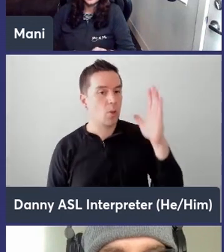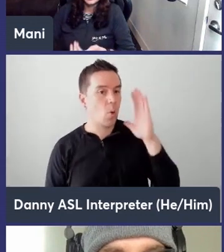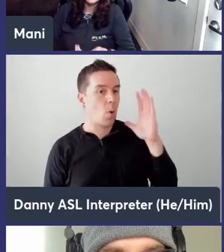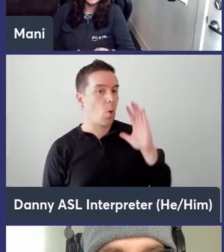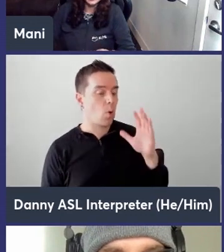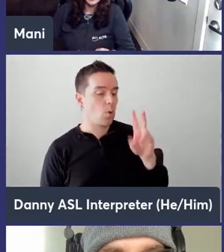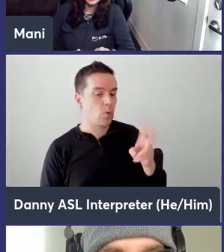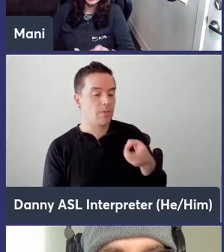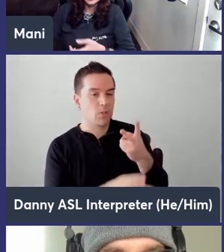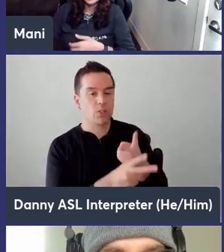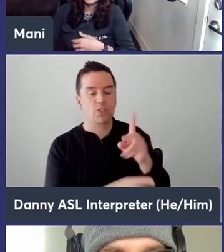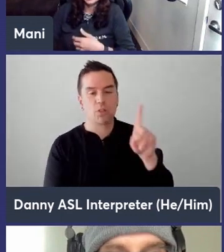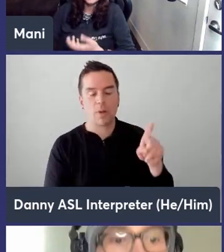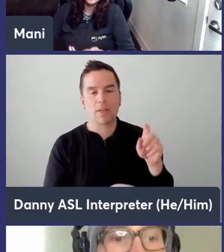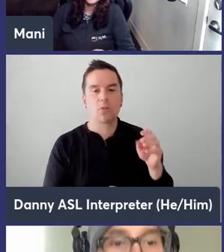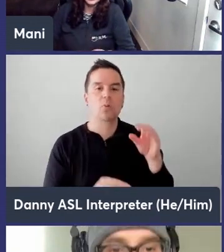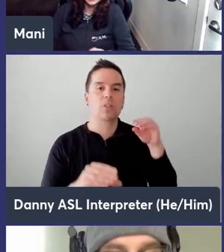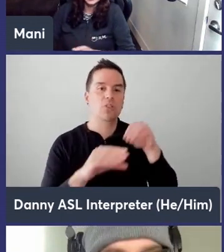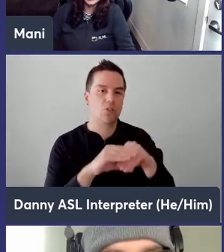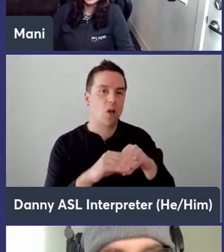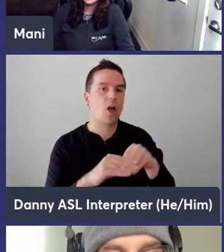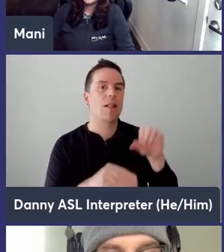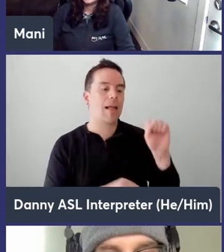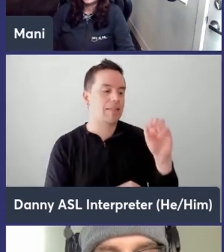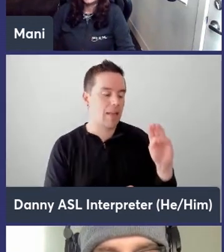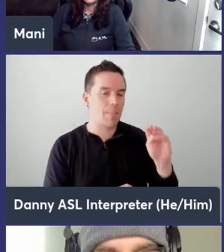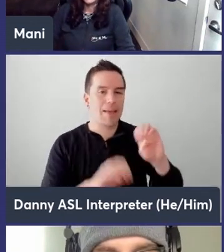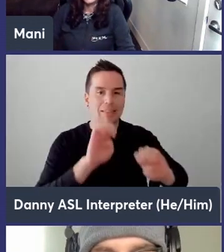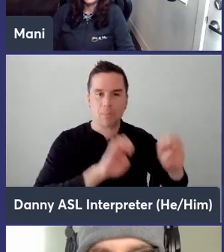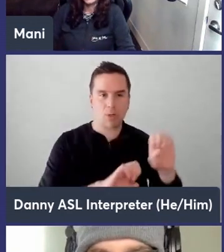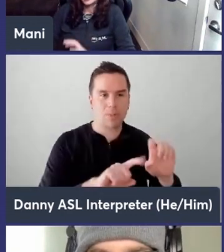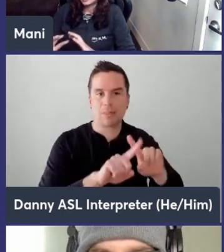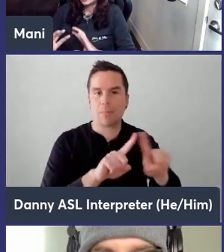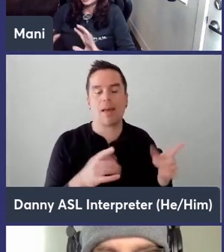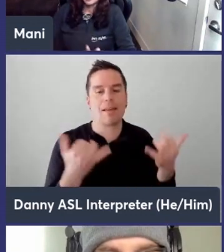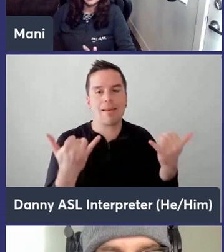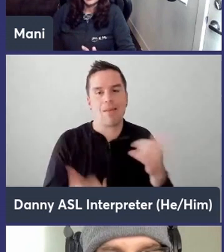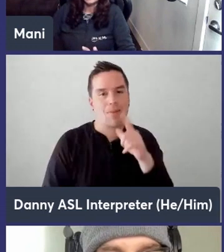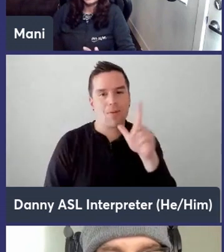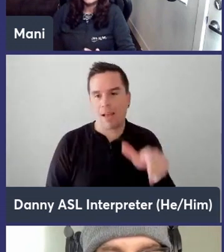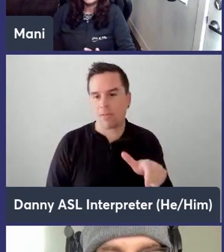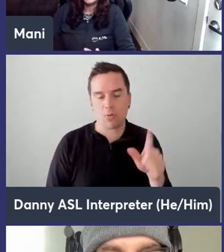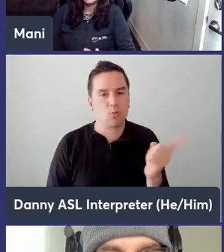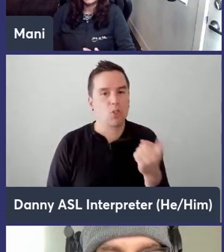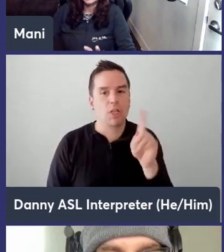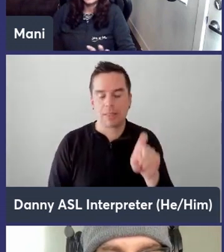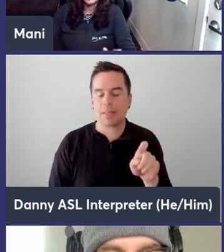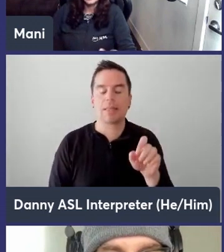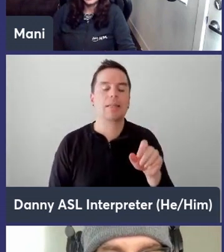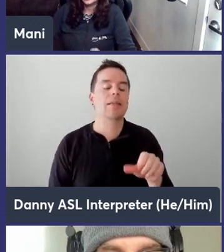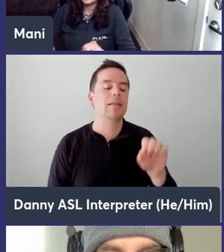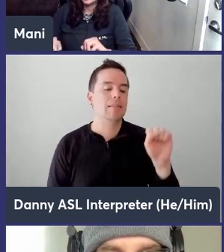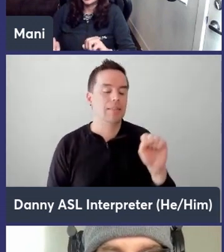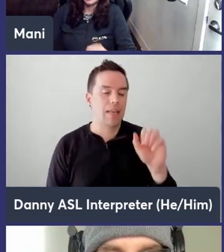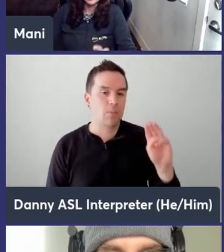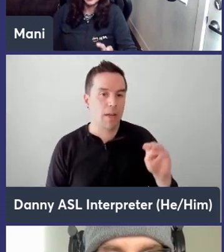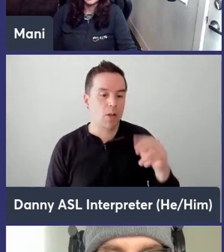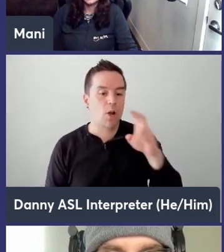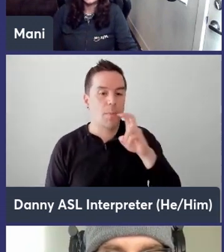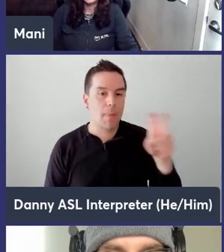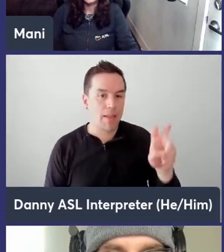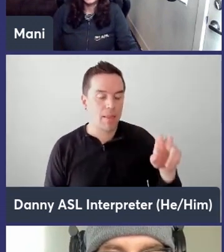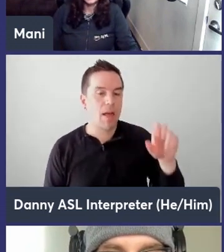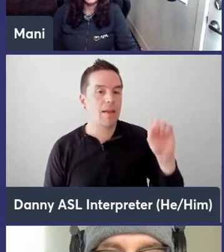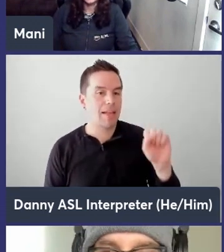which was SM Experiments, but now you don't need that. Uh, you just need the SageMaker Python SDK, and it comes with